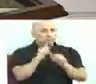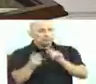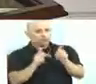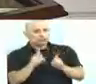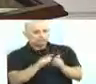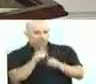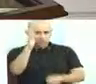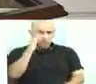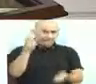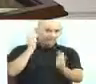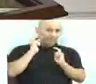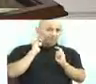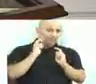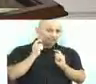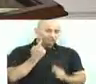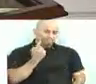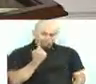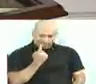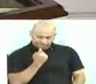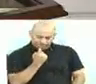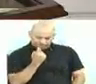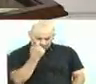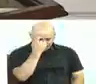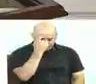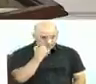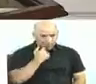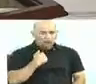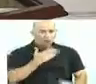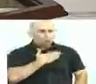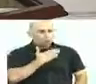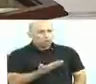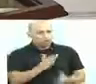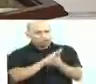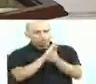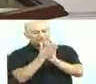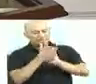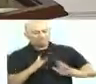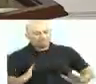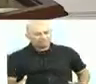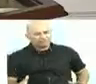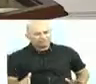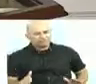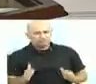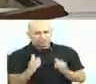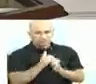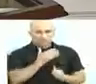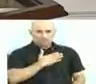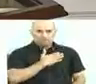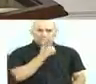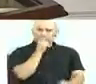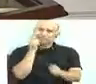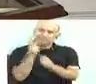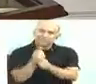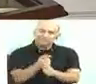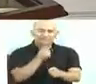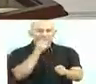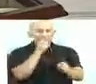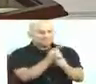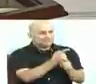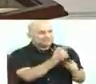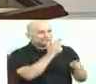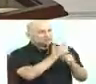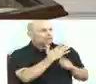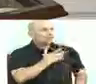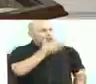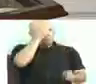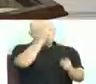me? Am I willing to be at peace with my sisters, with my